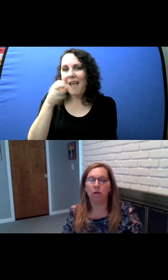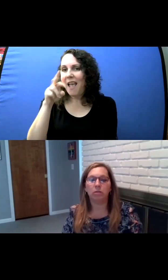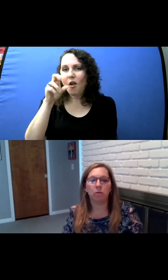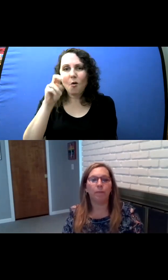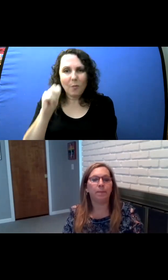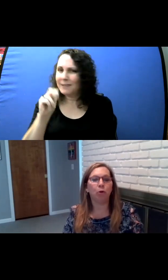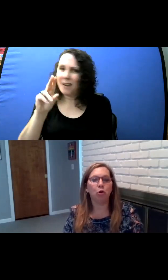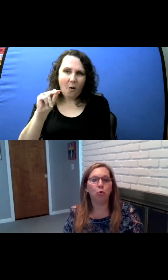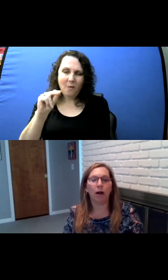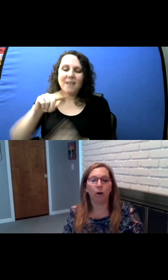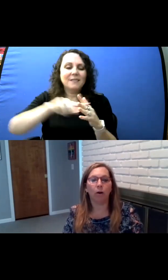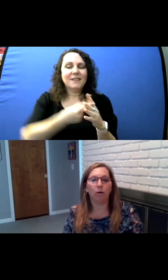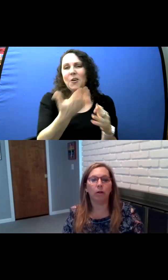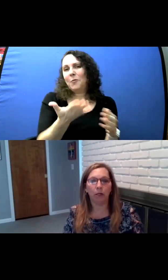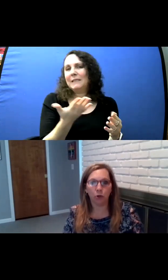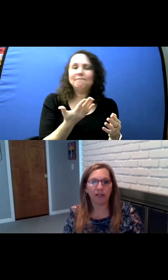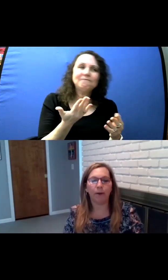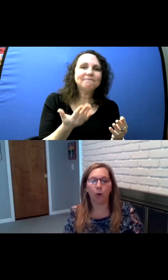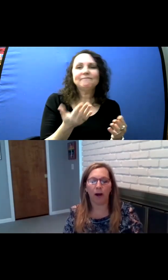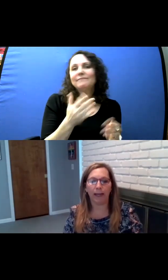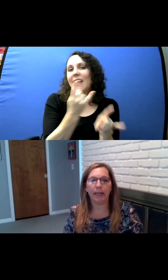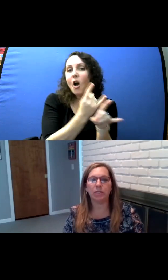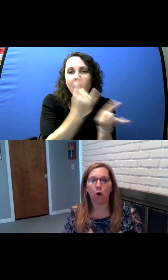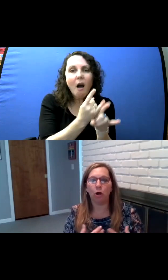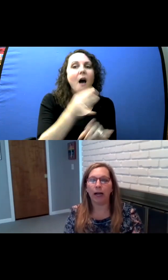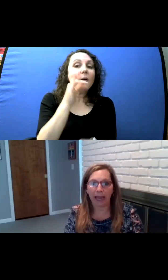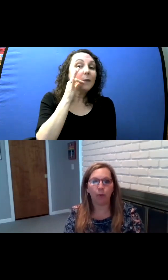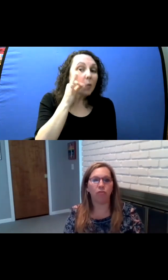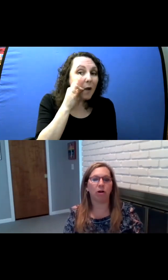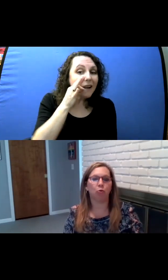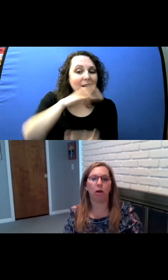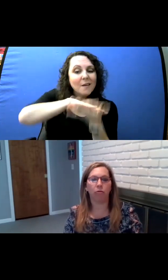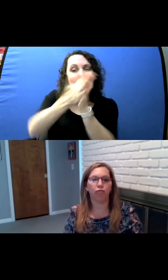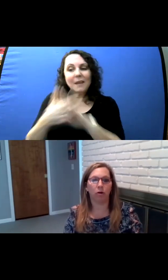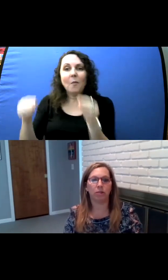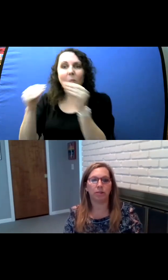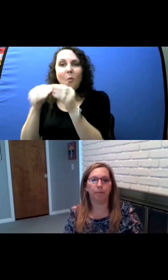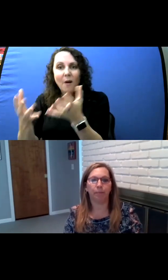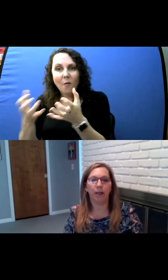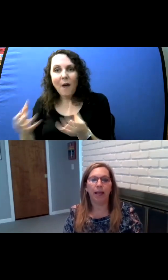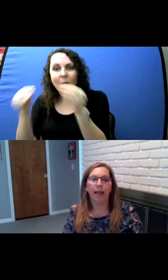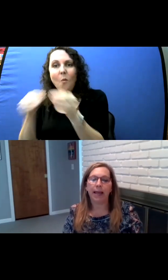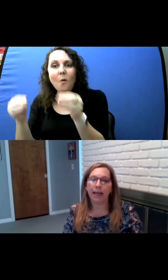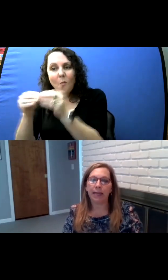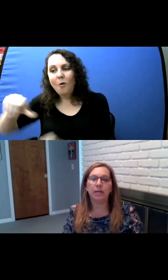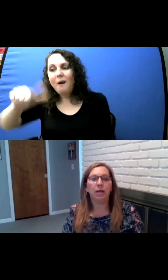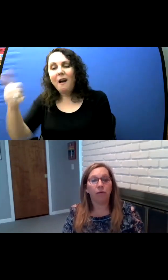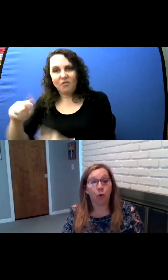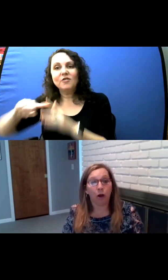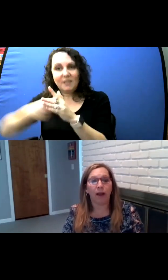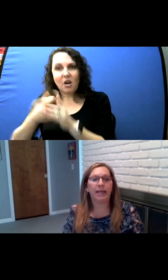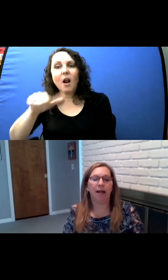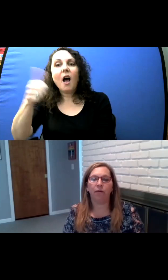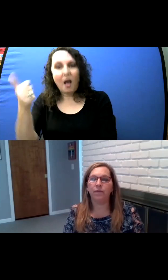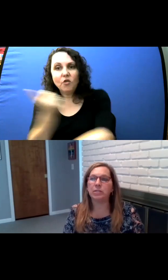drugs. So people who are using marijuana, it's a gateway drug toward other drugs. And if